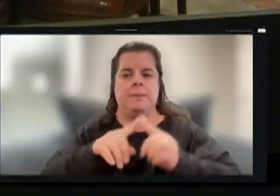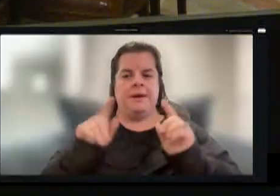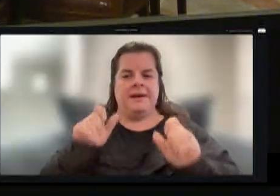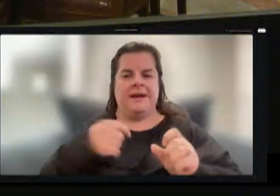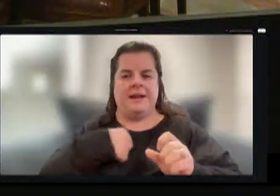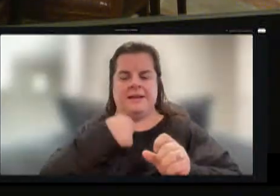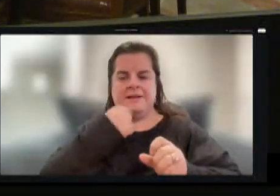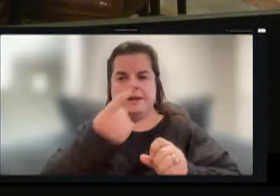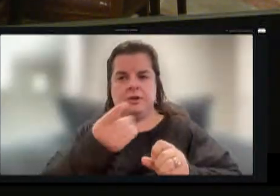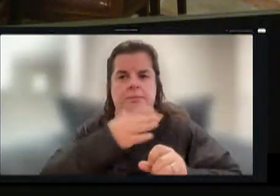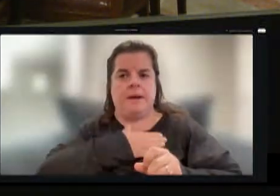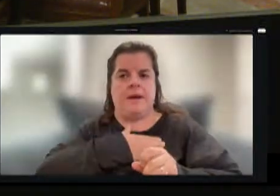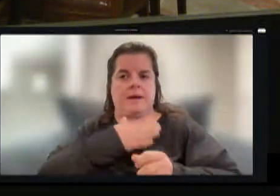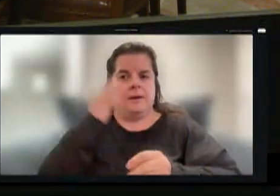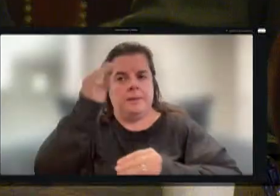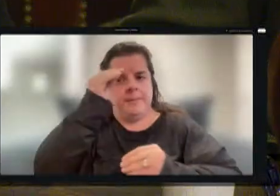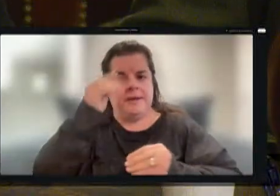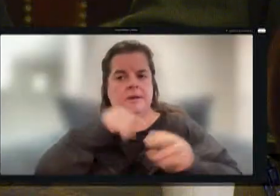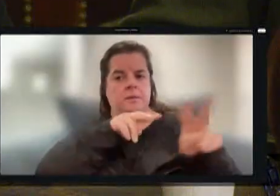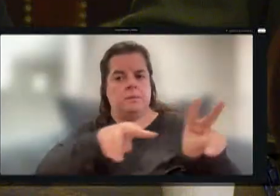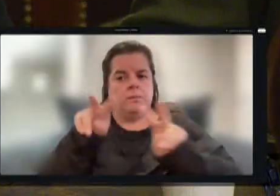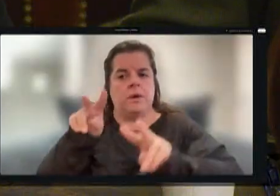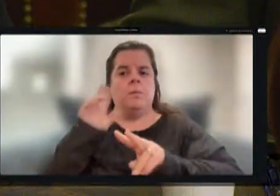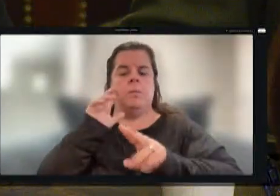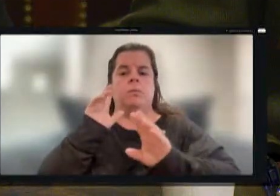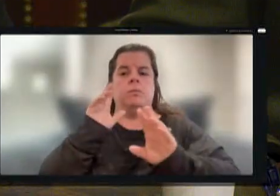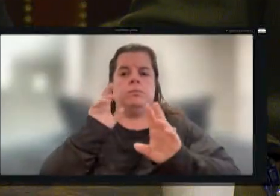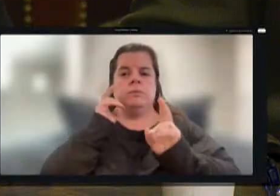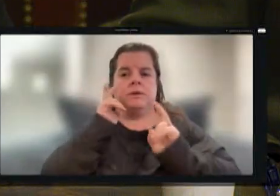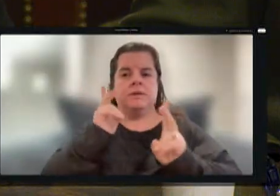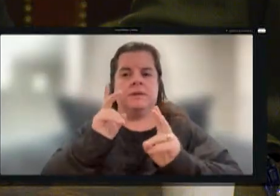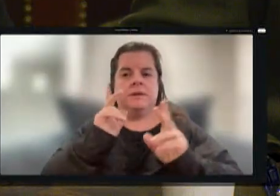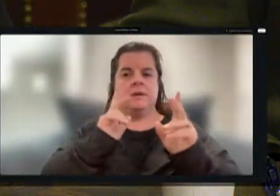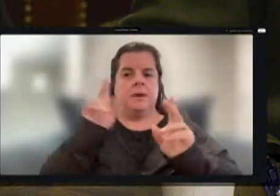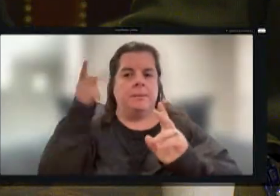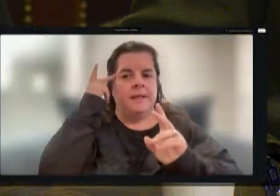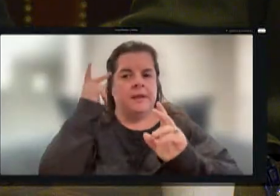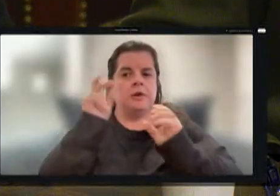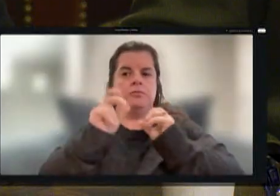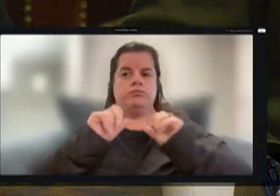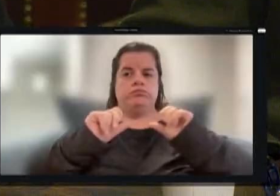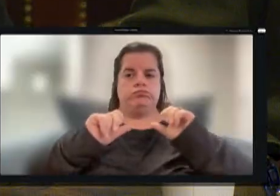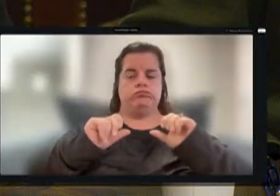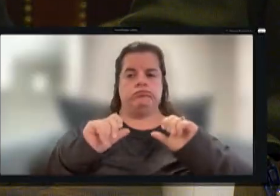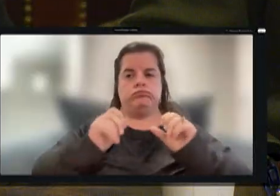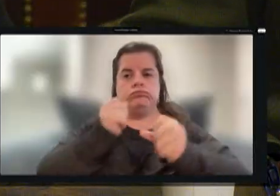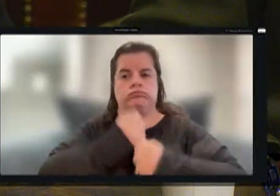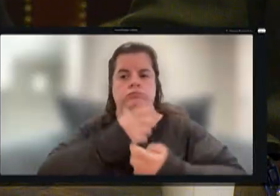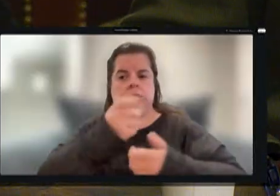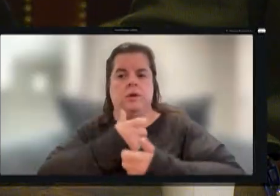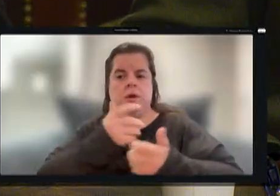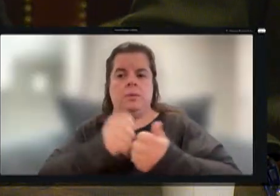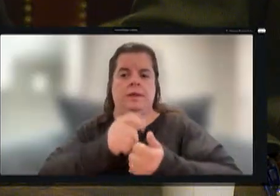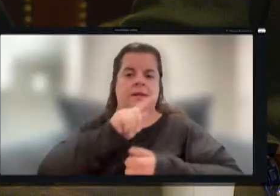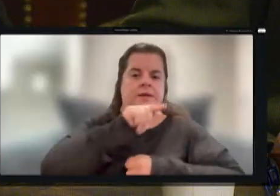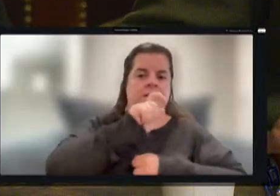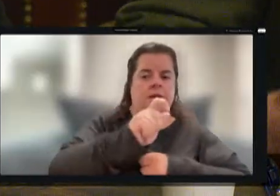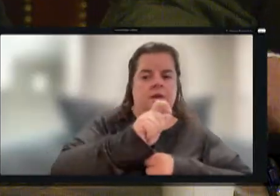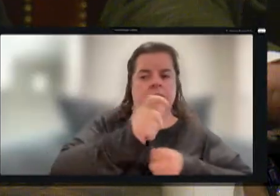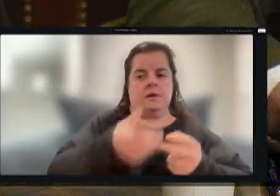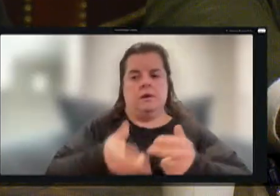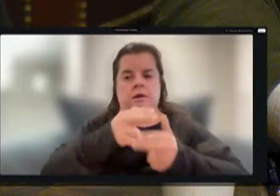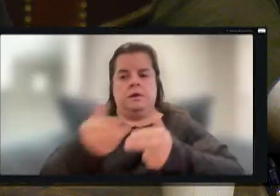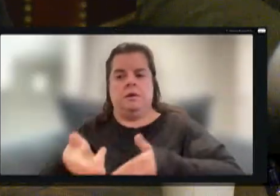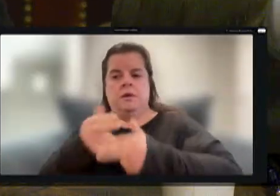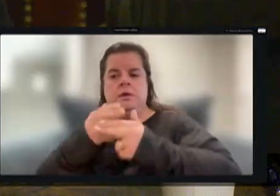this? I'm watching all the political grandstanding and everything that's happening between, tax increases, will of councils, all those